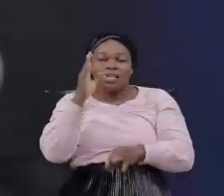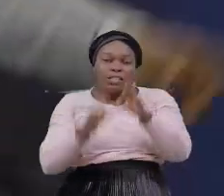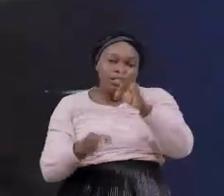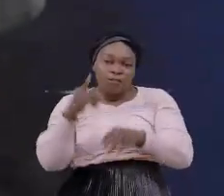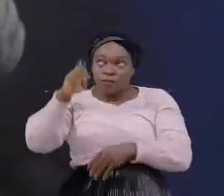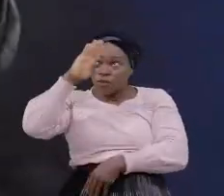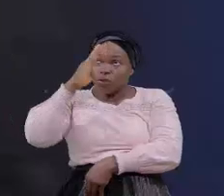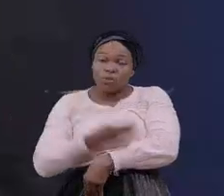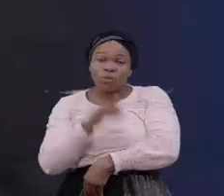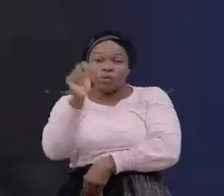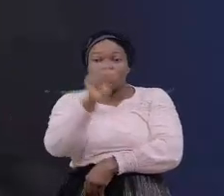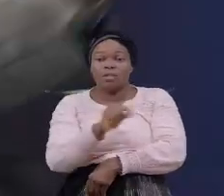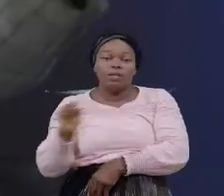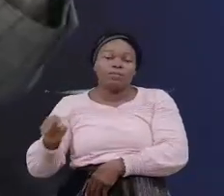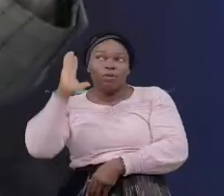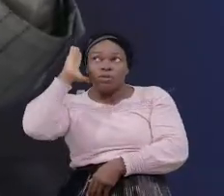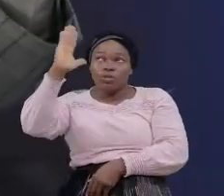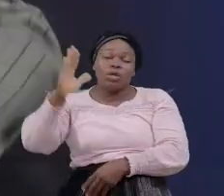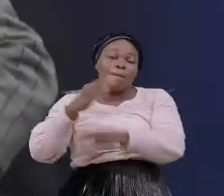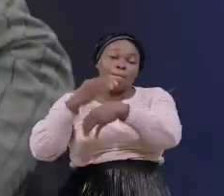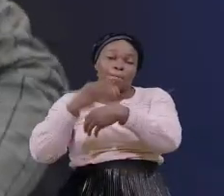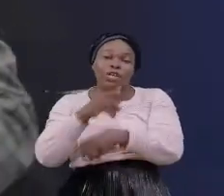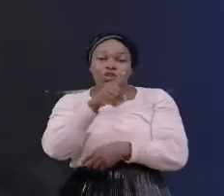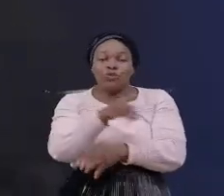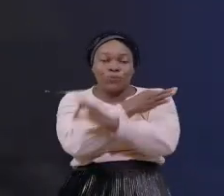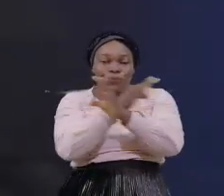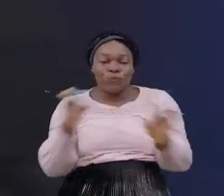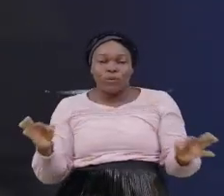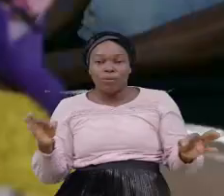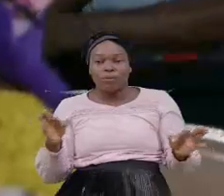make you free, tell me.